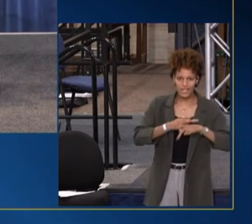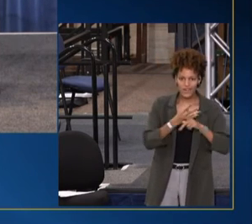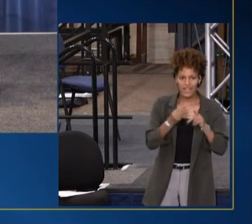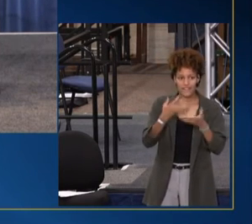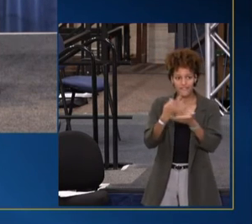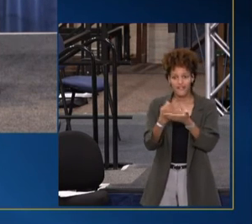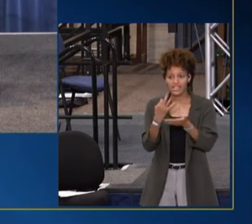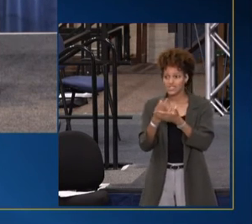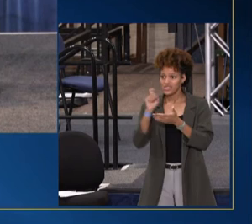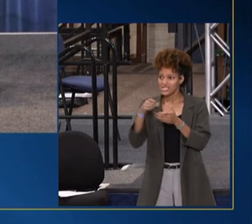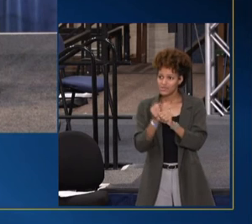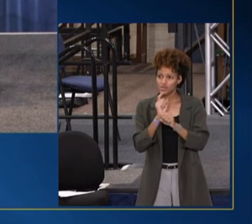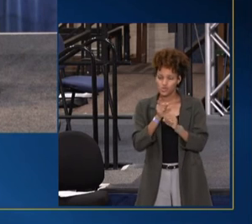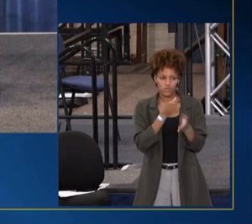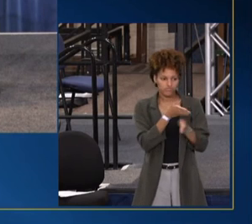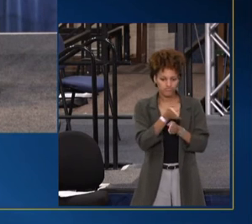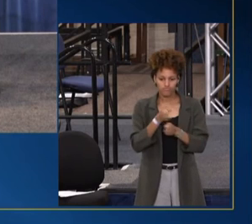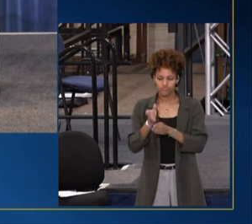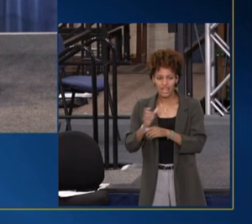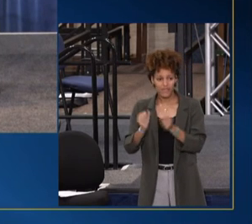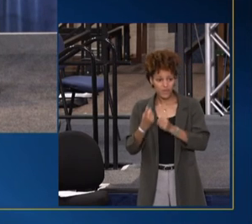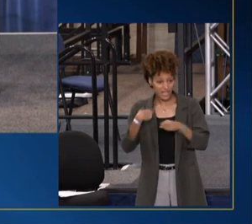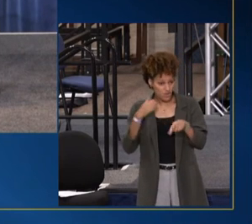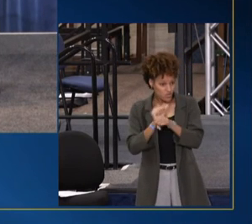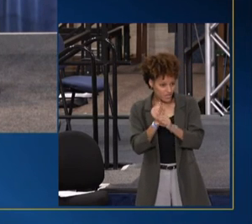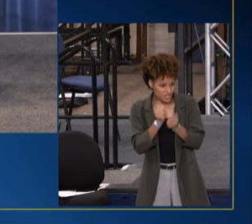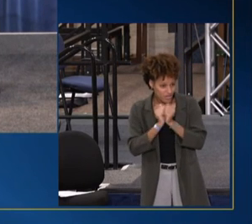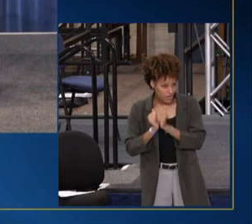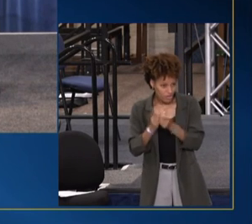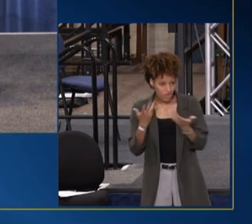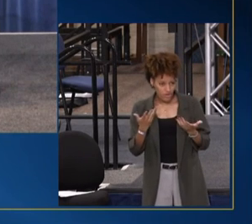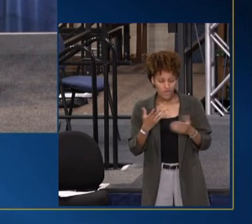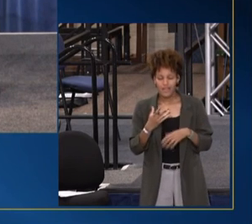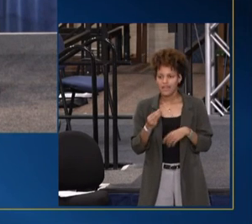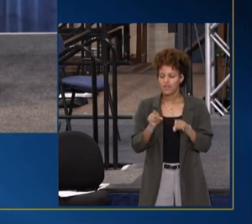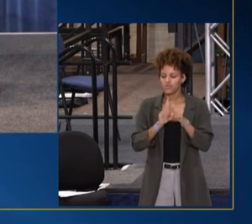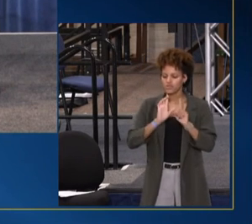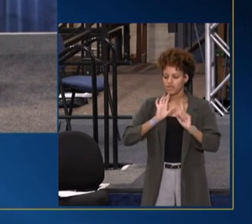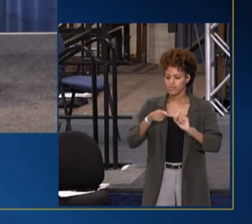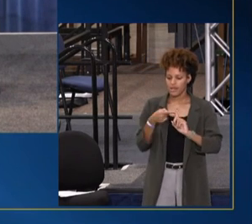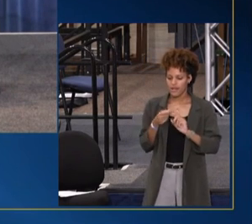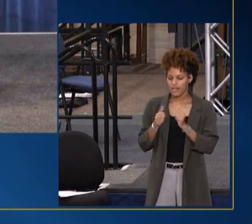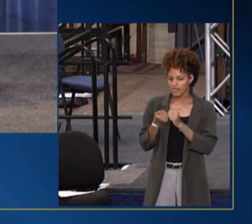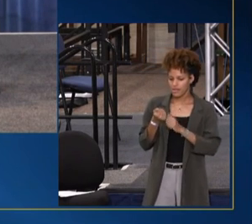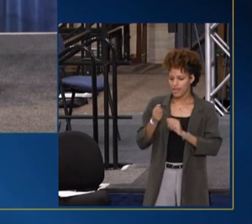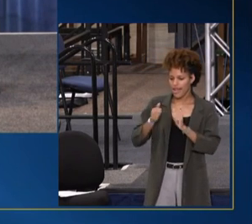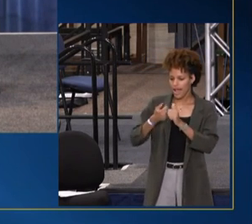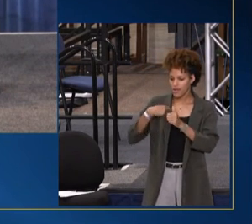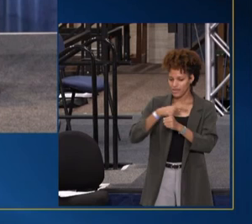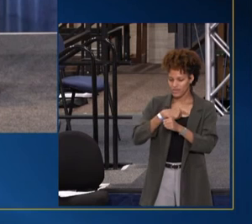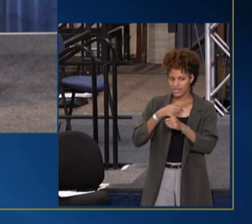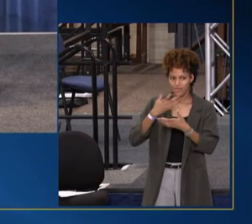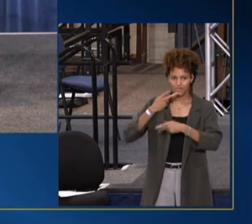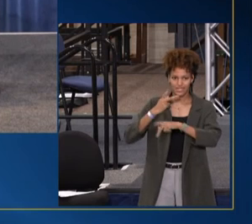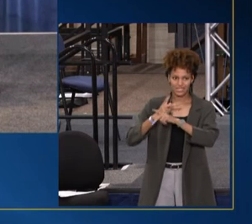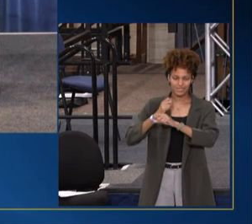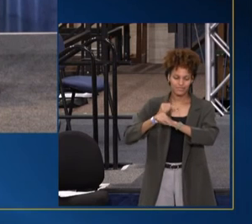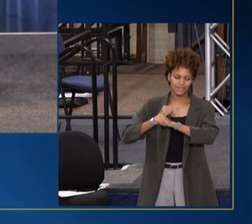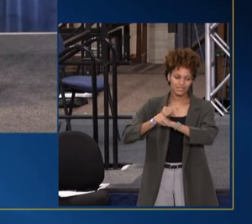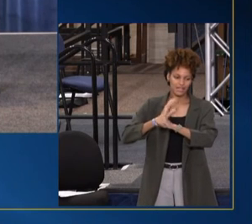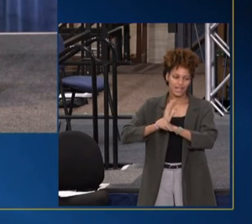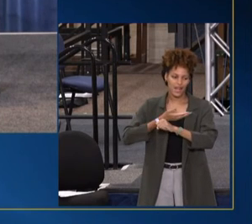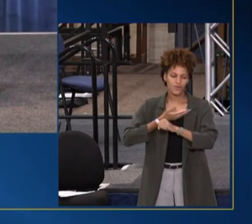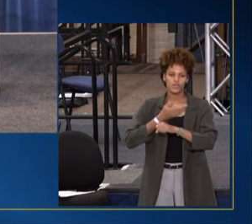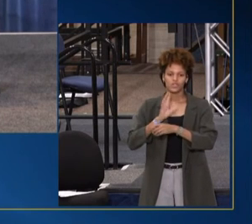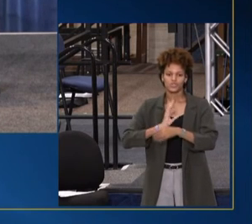That's something that we can all really work together on. And then, you know, I think you talked a little bit about this. How can we protect not just our trans youth